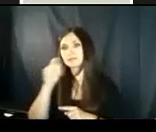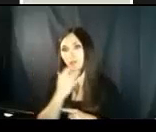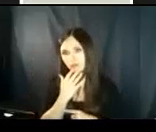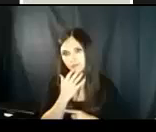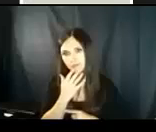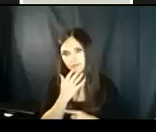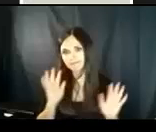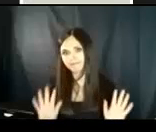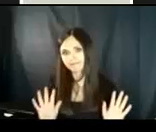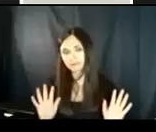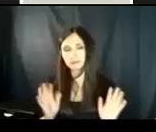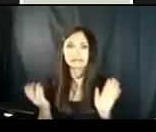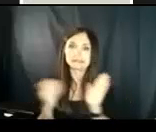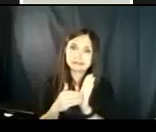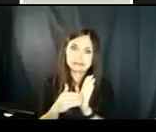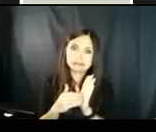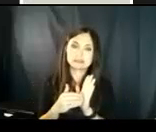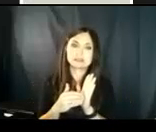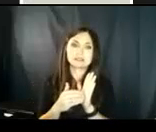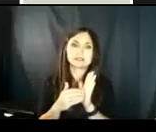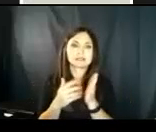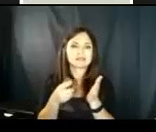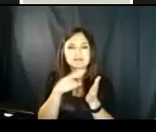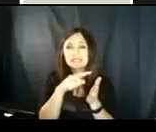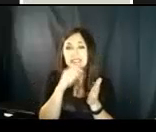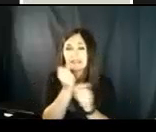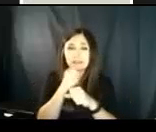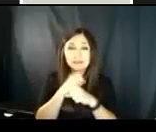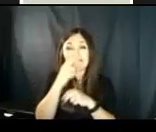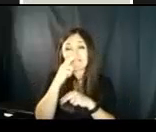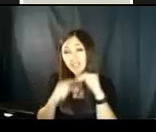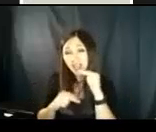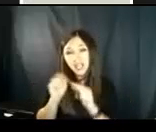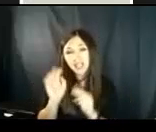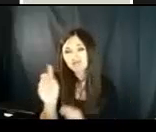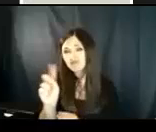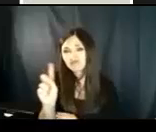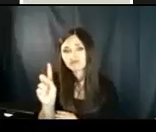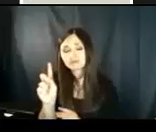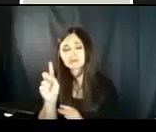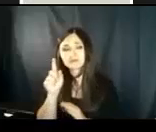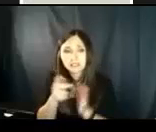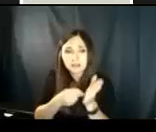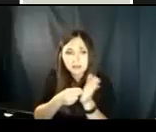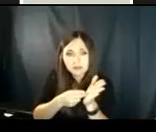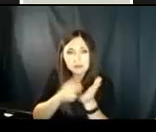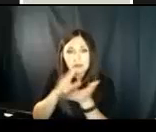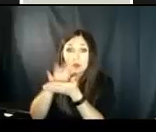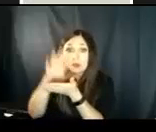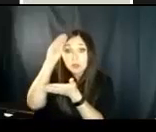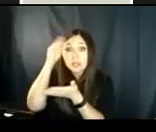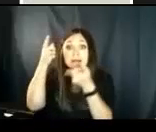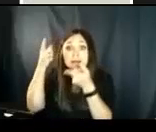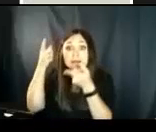This is not to make it fun. We need to make sure the learning is happening.